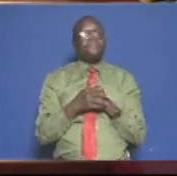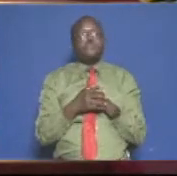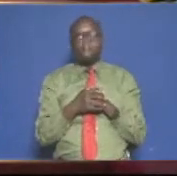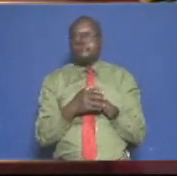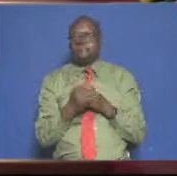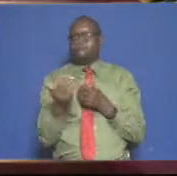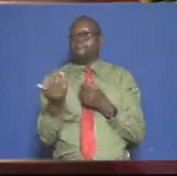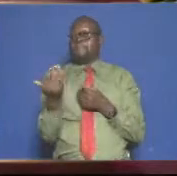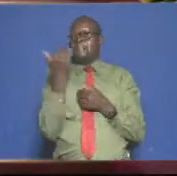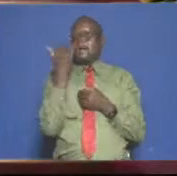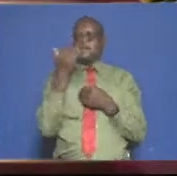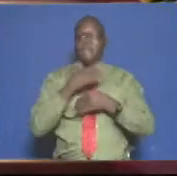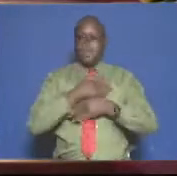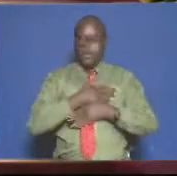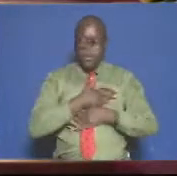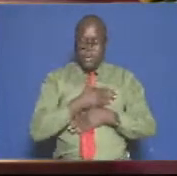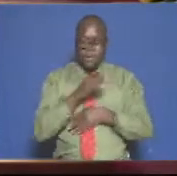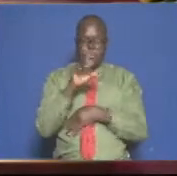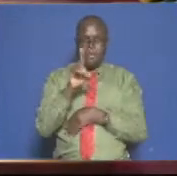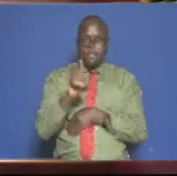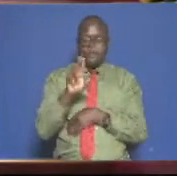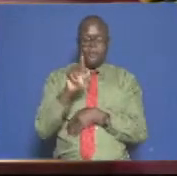as again requested by Honorable Duale,